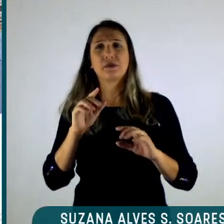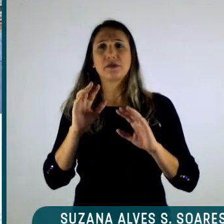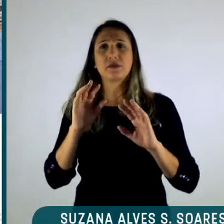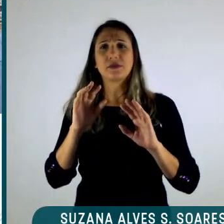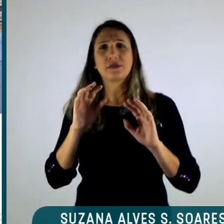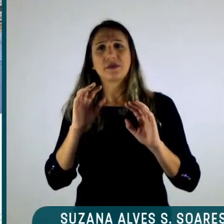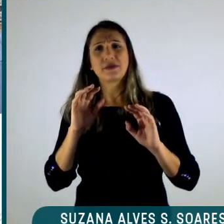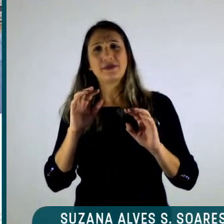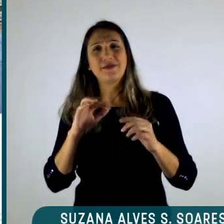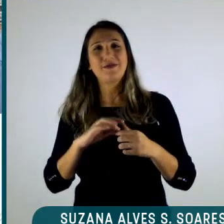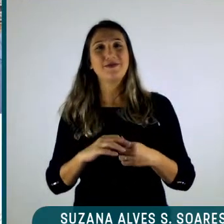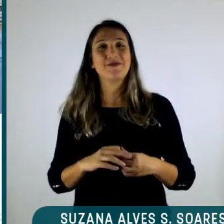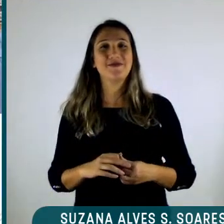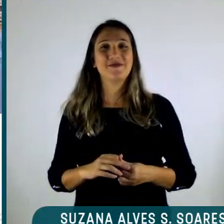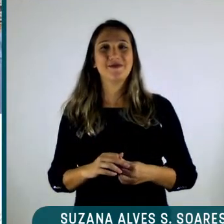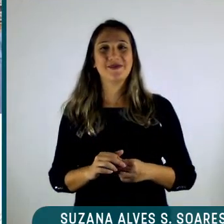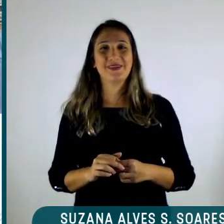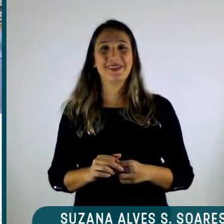but